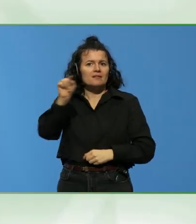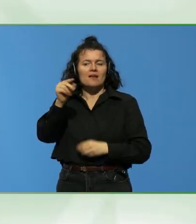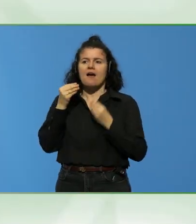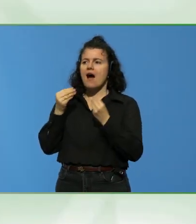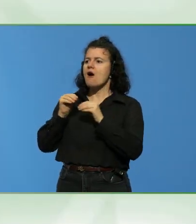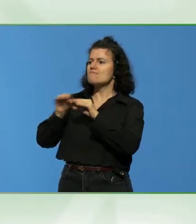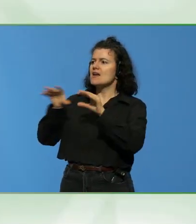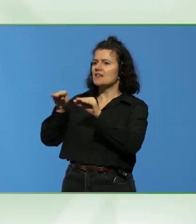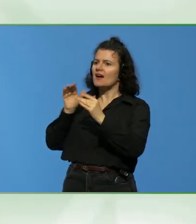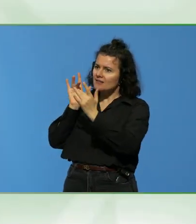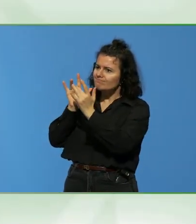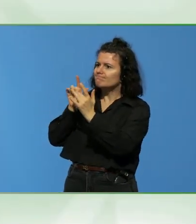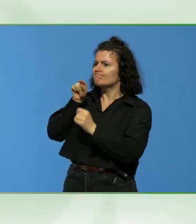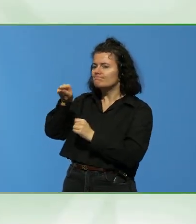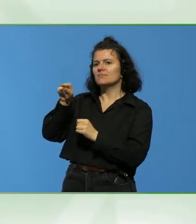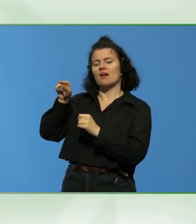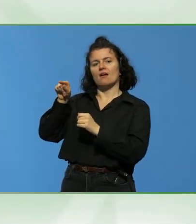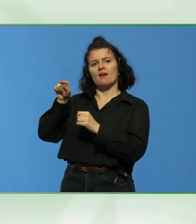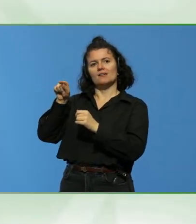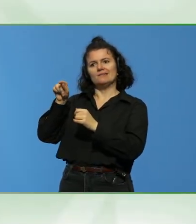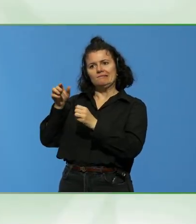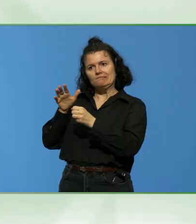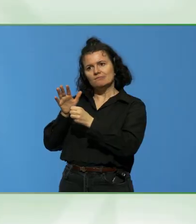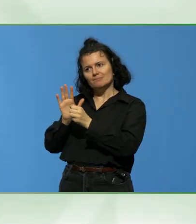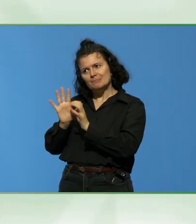Anyone from our panel would like to answer?